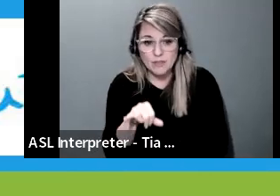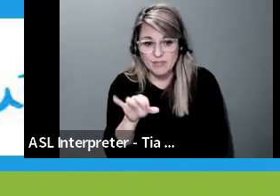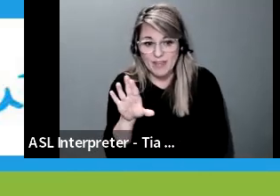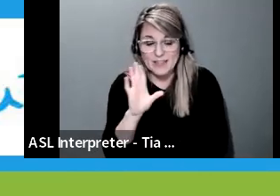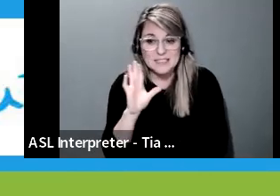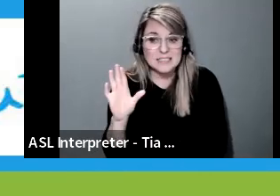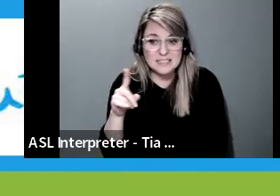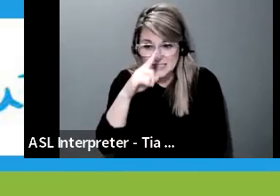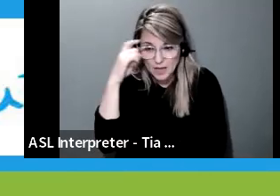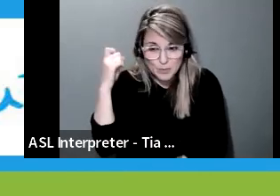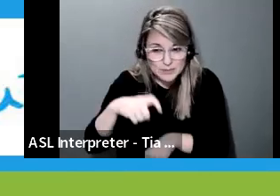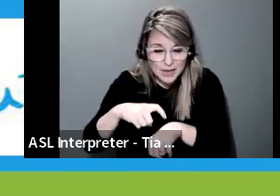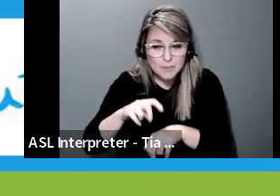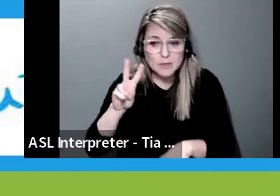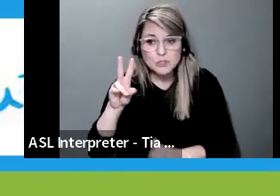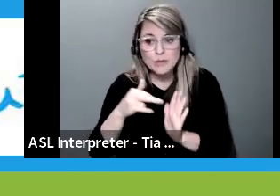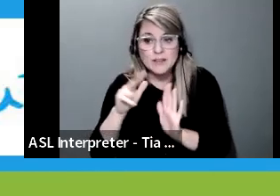of 2023.